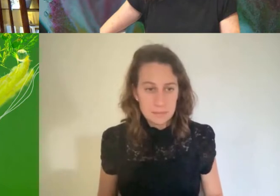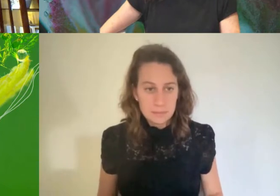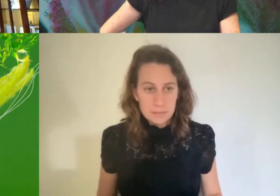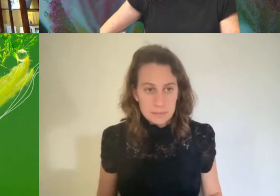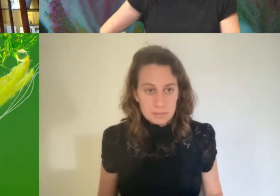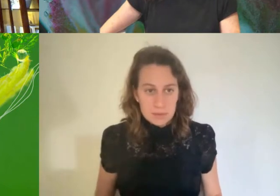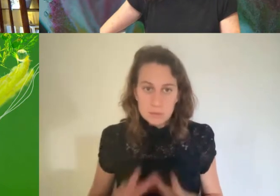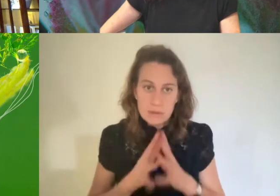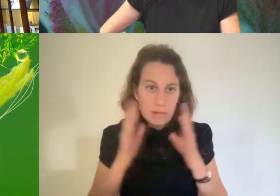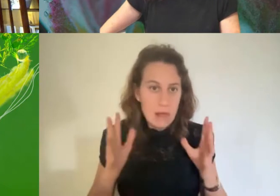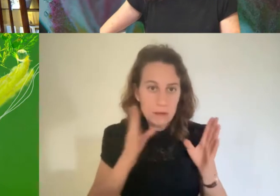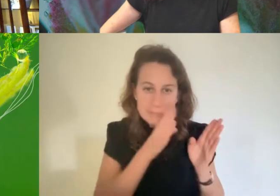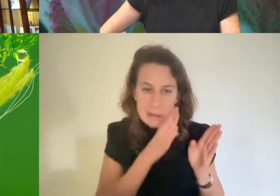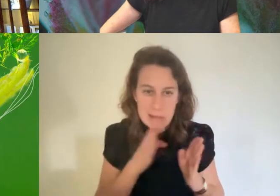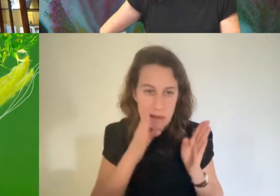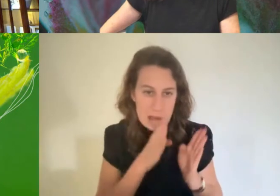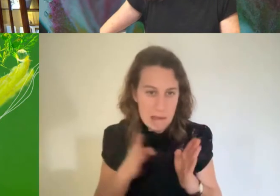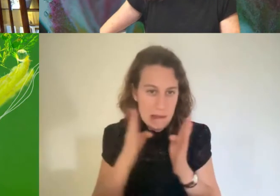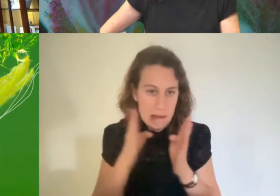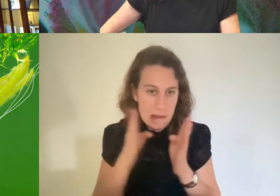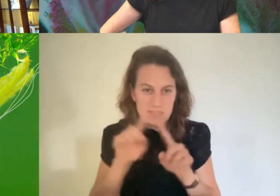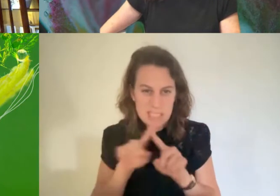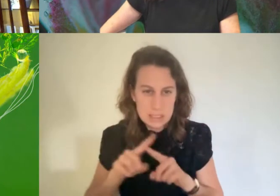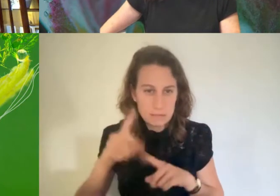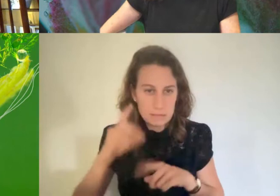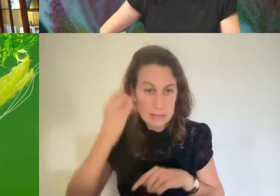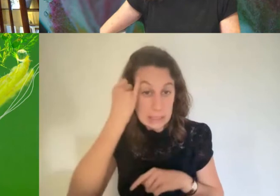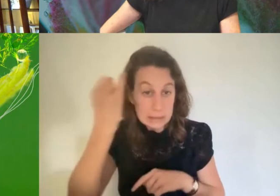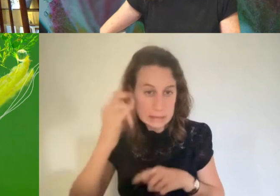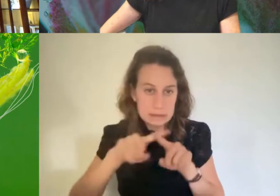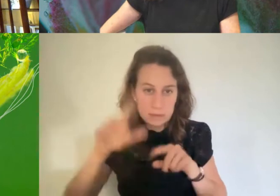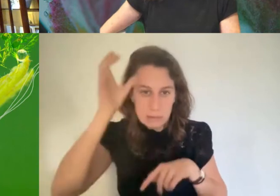that and have a lot of concepts and ideas in place.